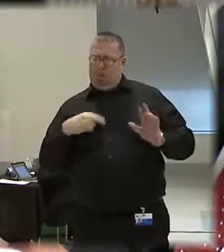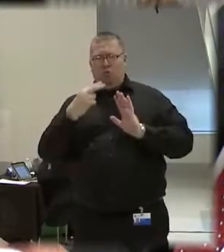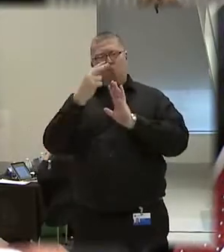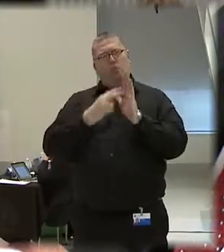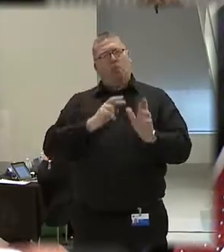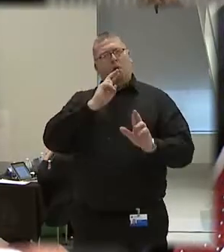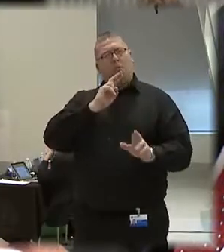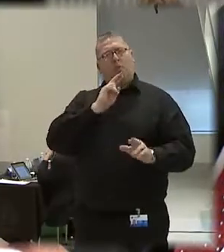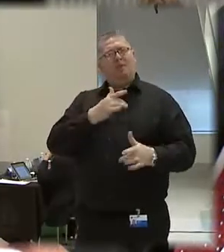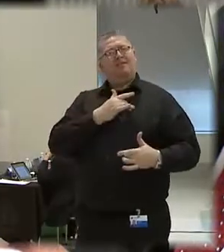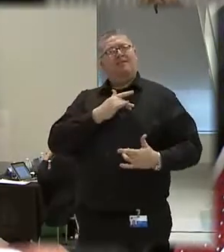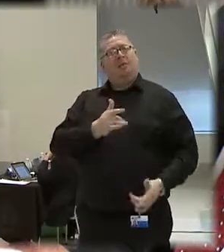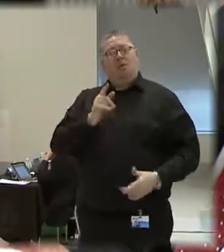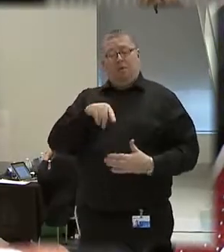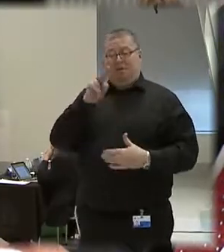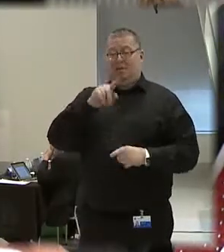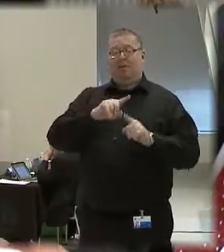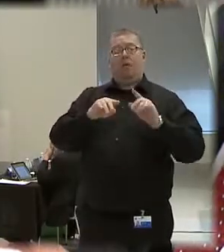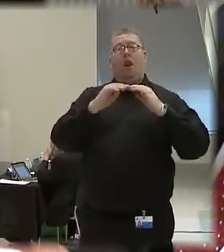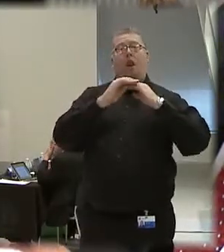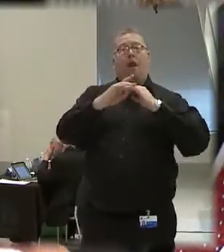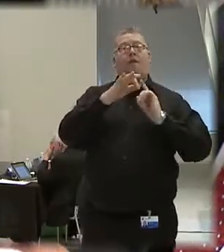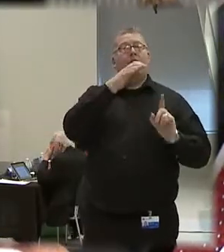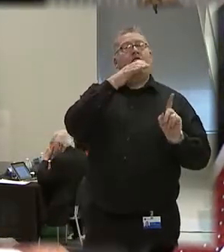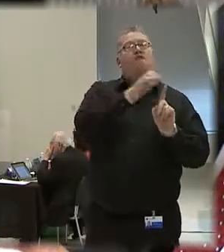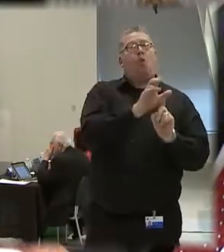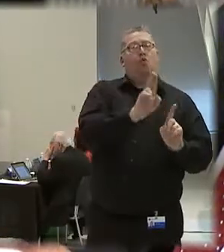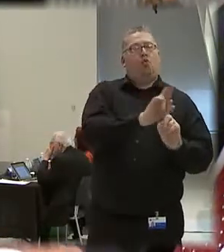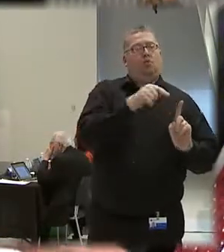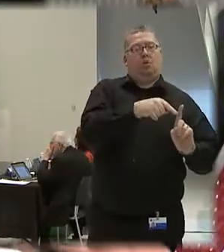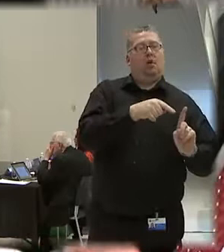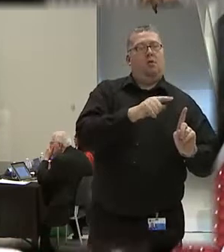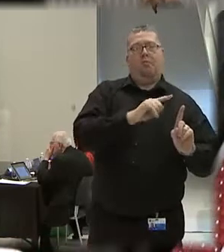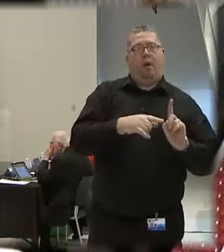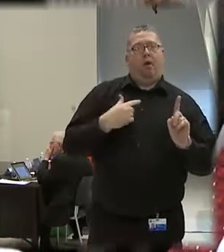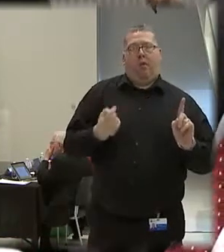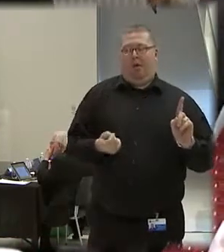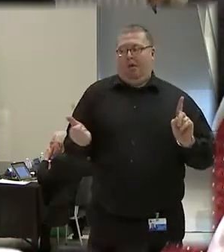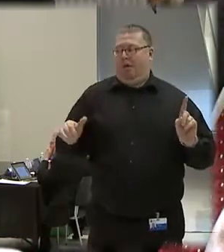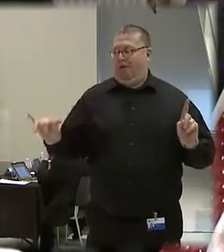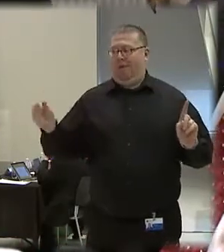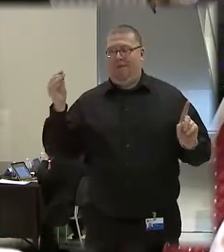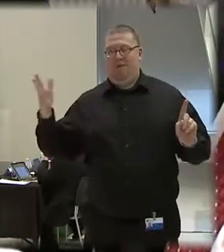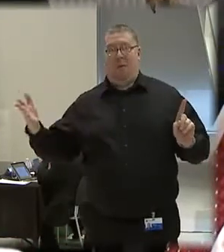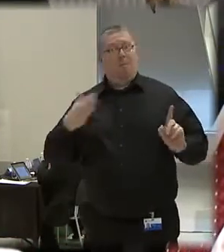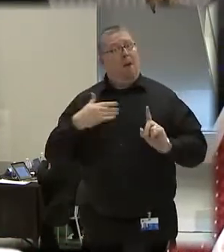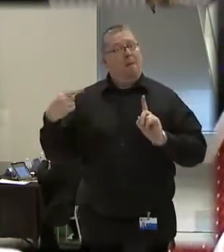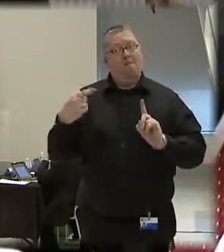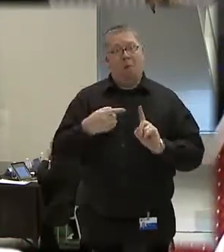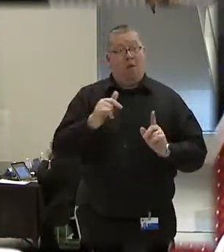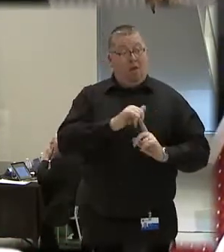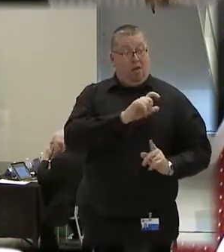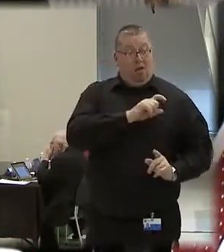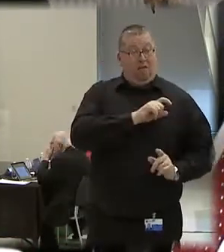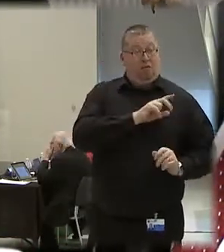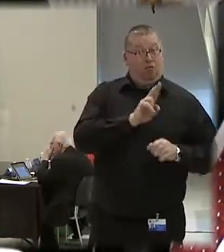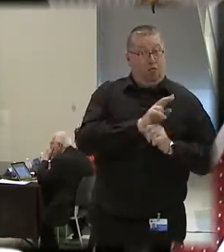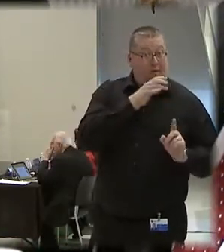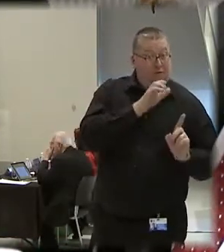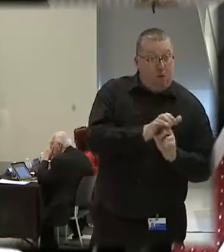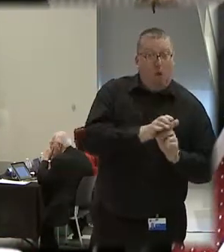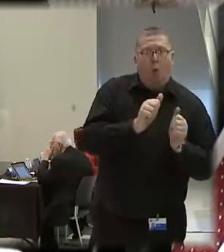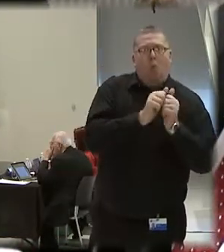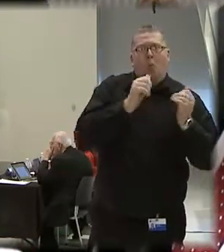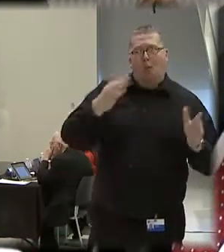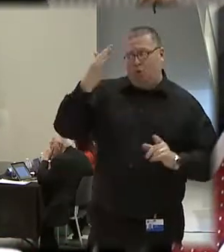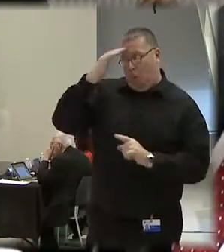you just see what levels of force the officer used. And my point is that the level of force the officer used without